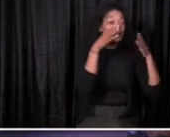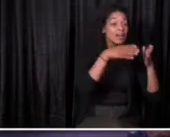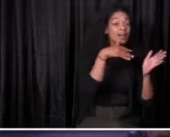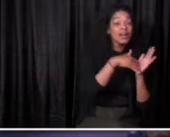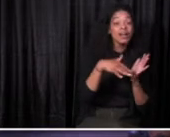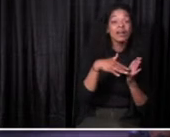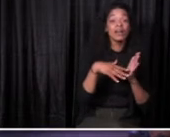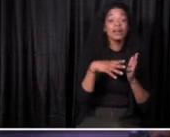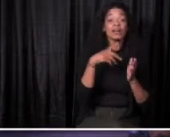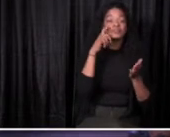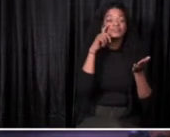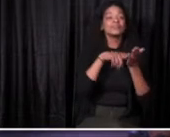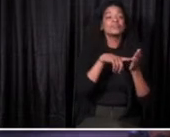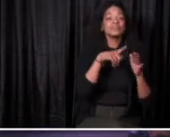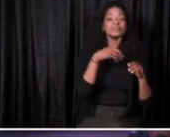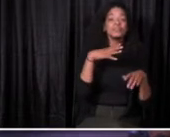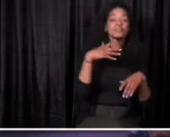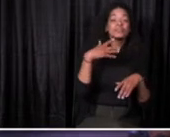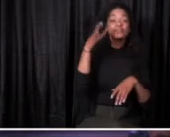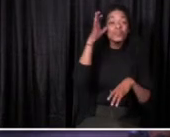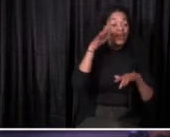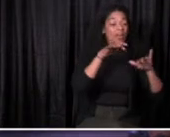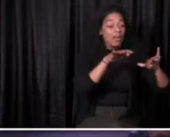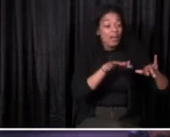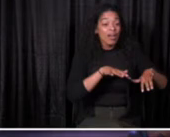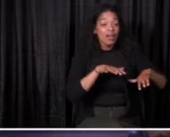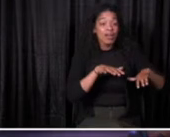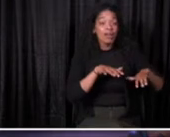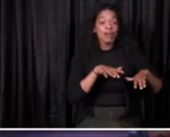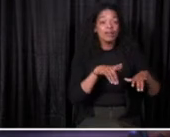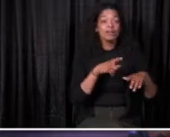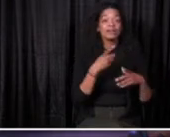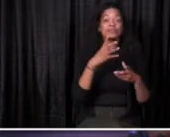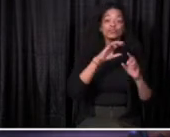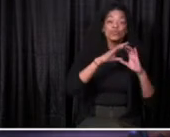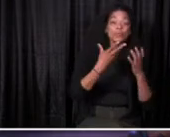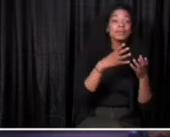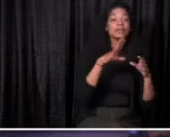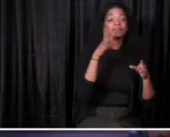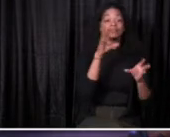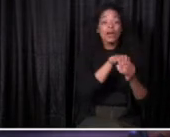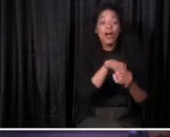research, when you were working on a group project in the library,